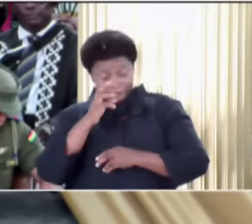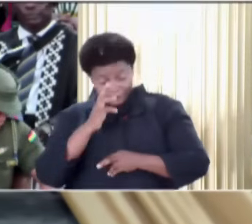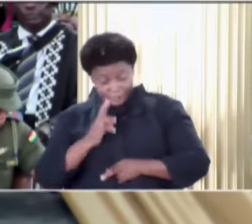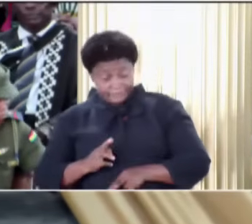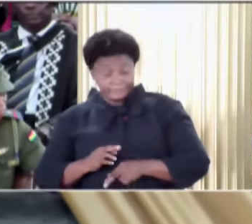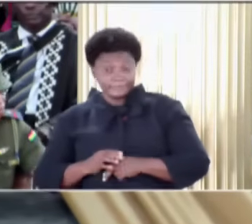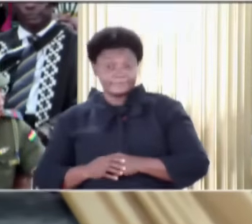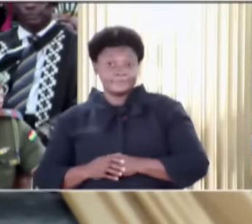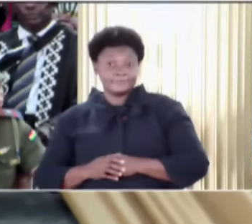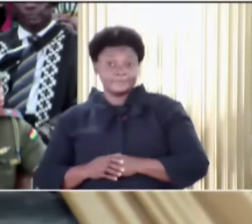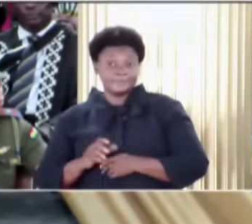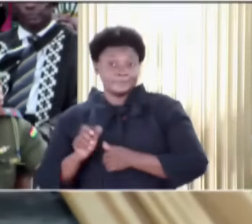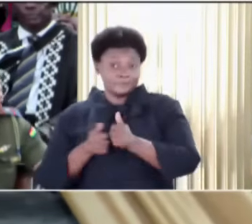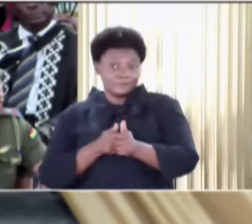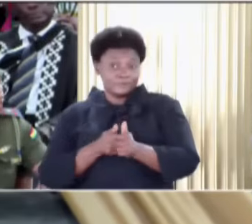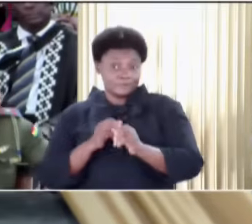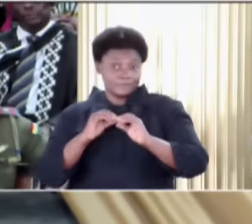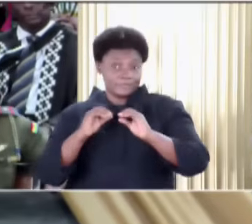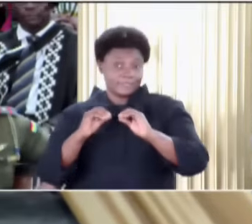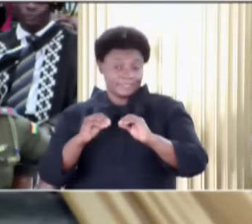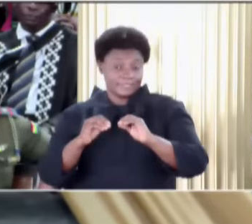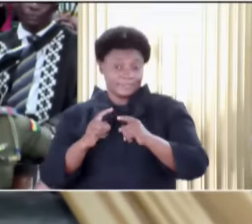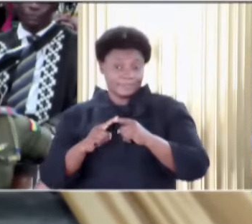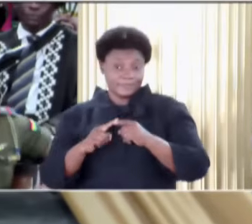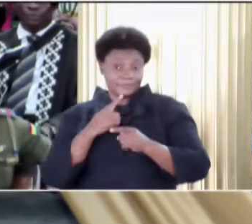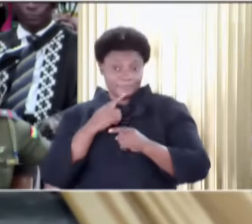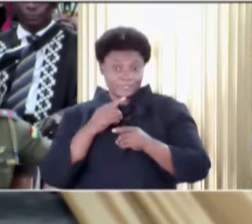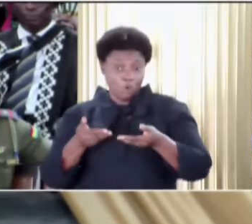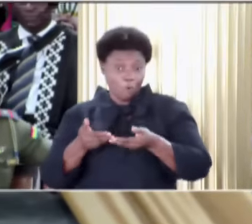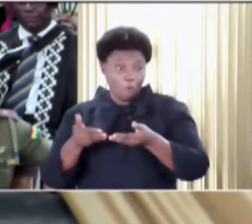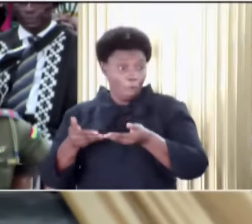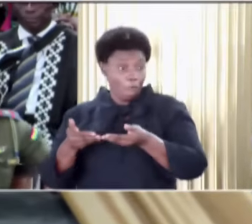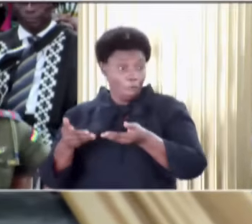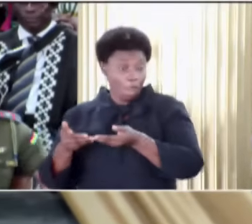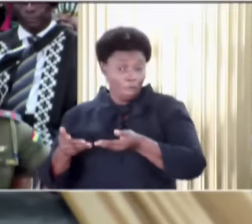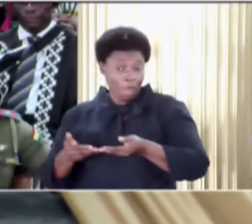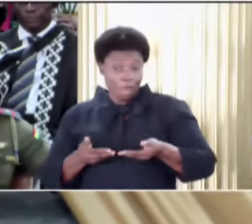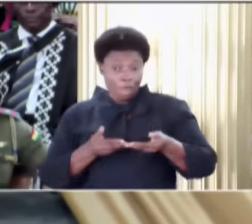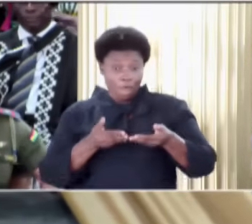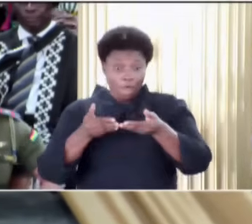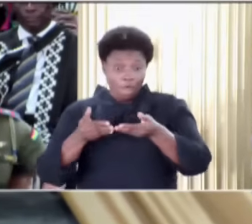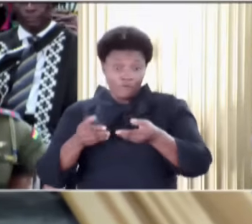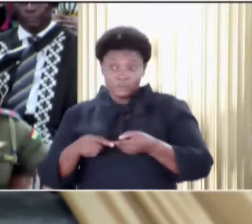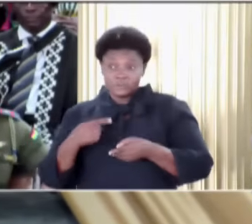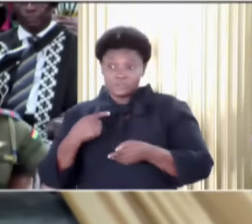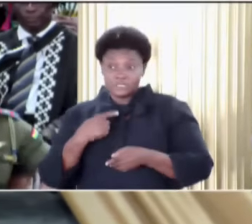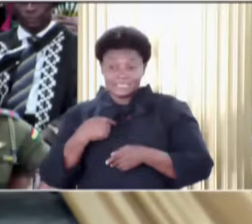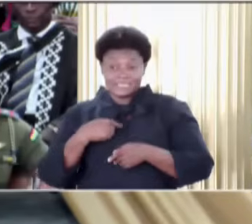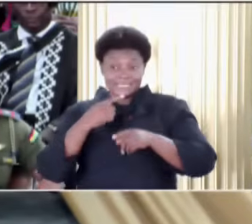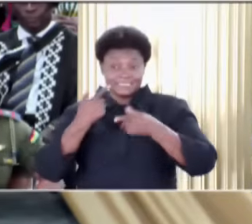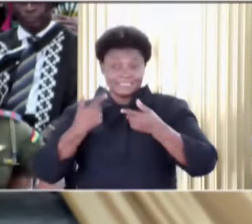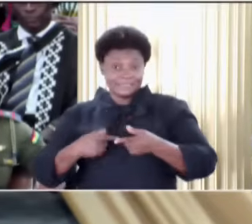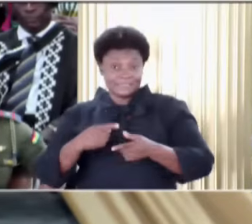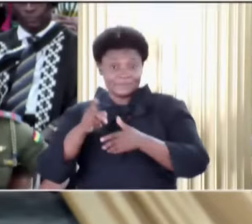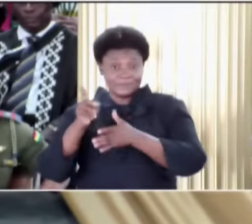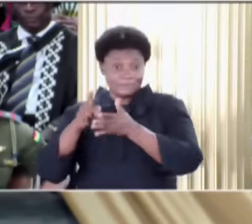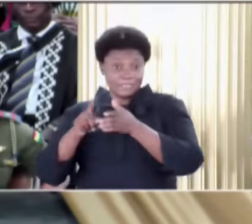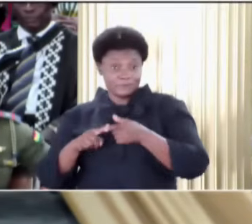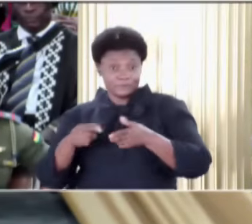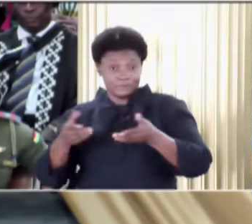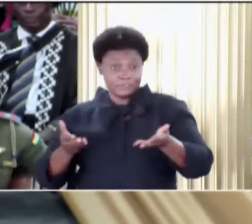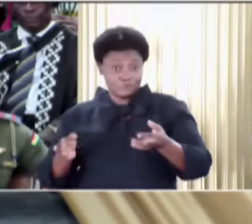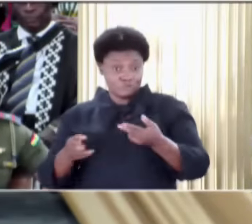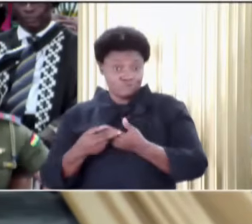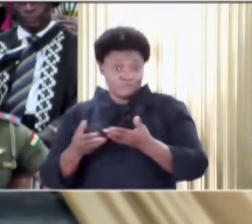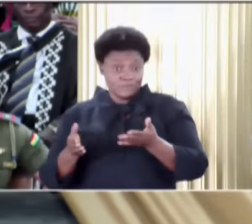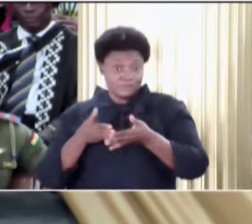Please follow the instructions of the ushers. They are in the various parts of the auditorium. They will guide